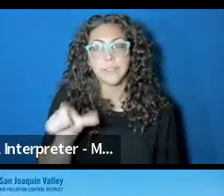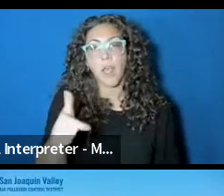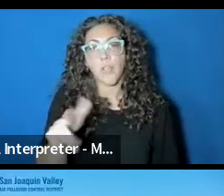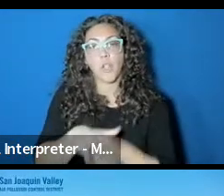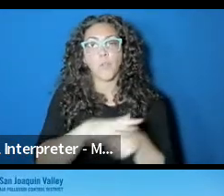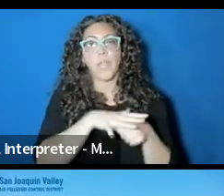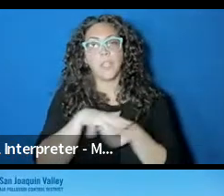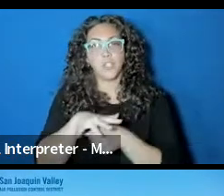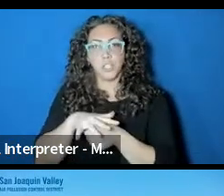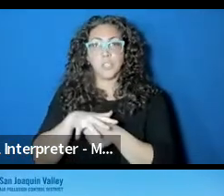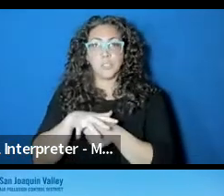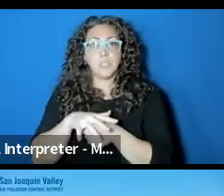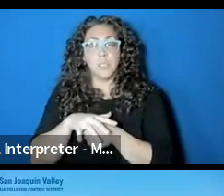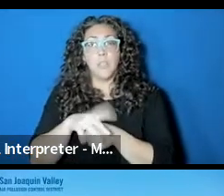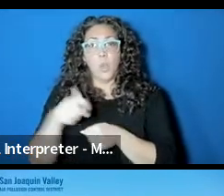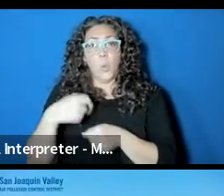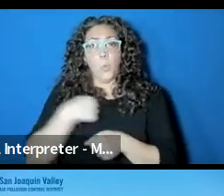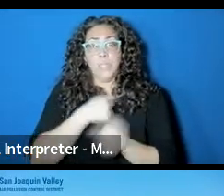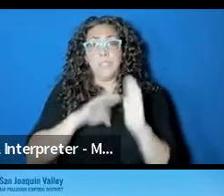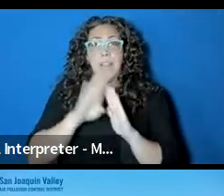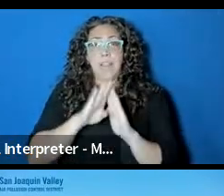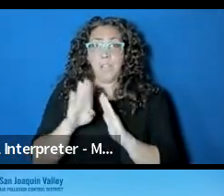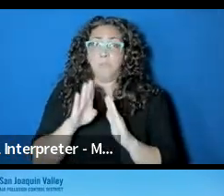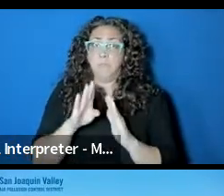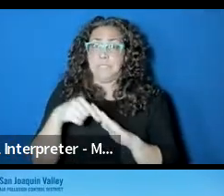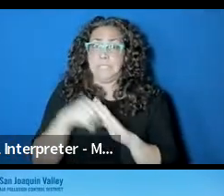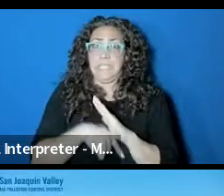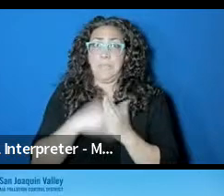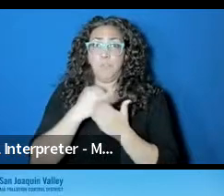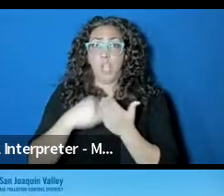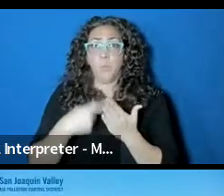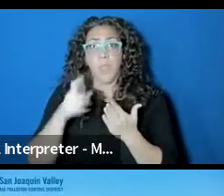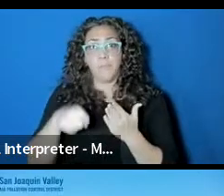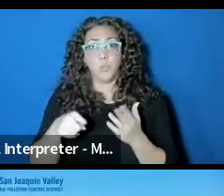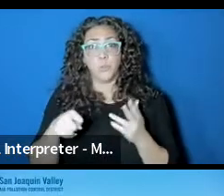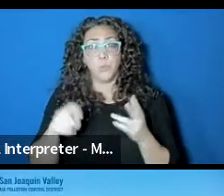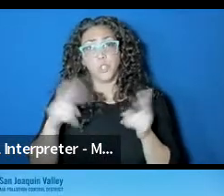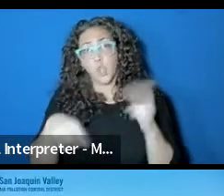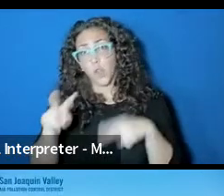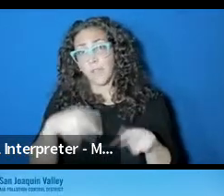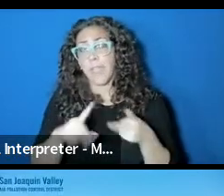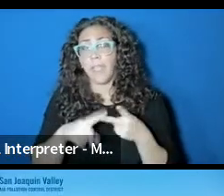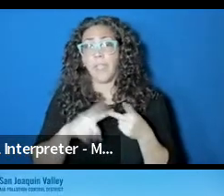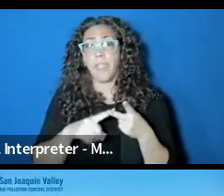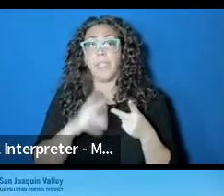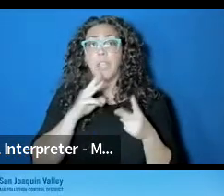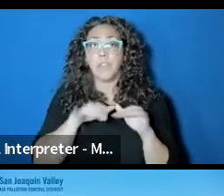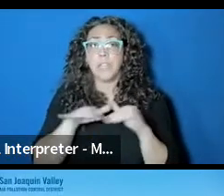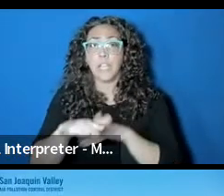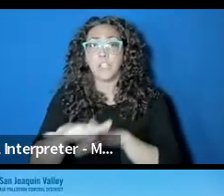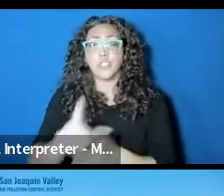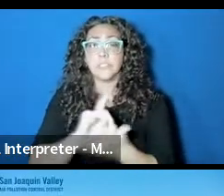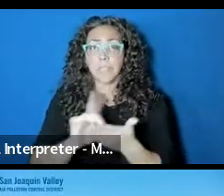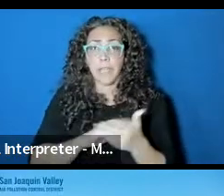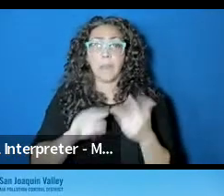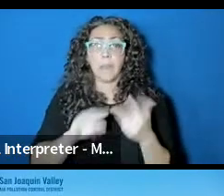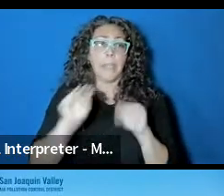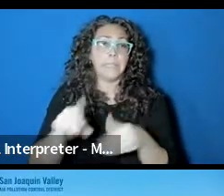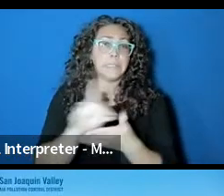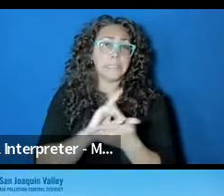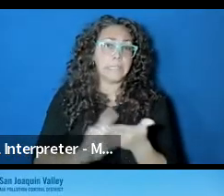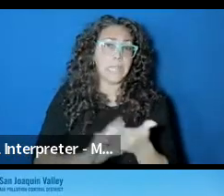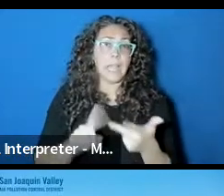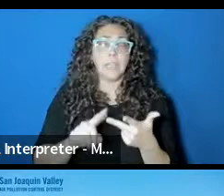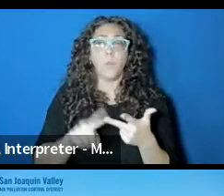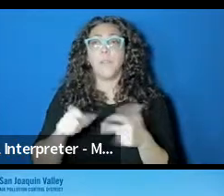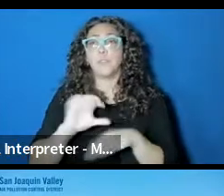pretty extensive drawings. So we have to get surveys, we have to do irrigation design, planting design, coordinate the delivery